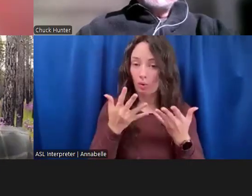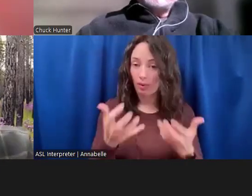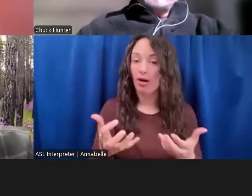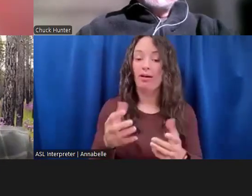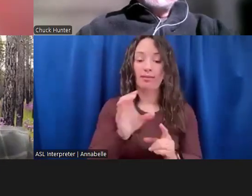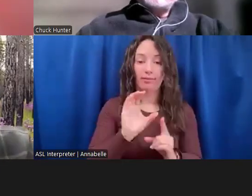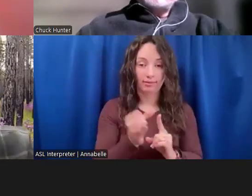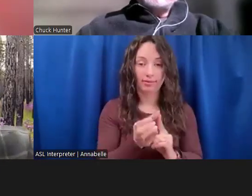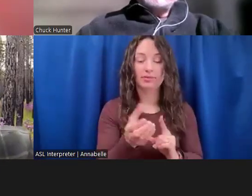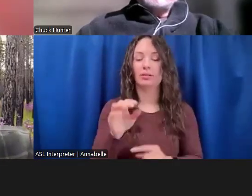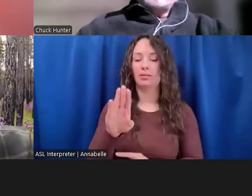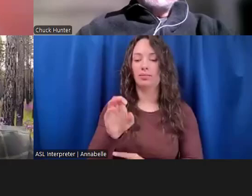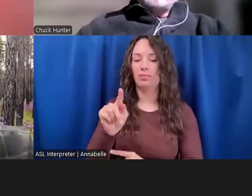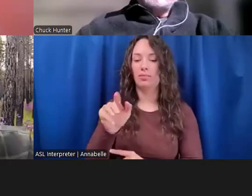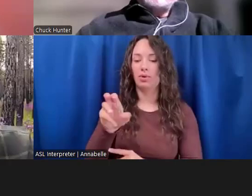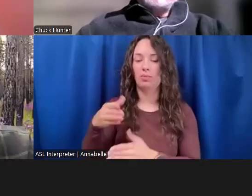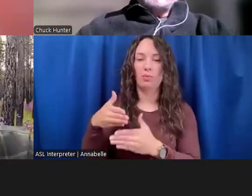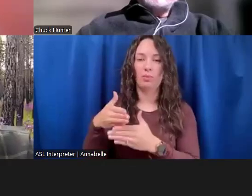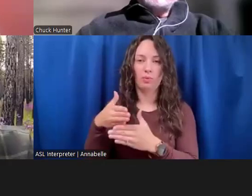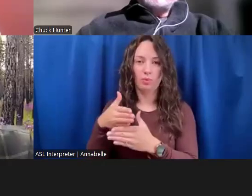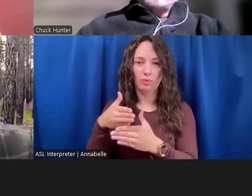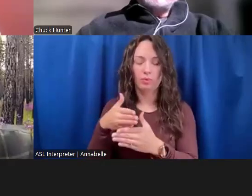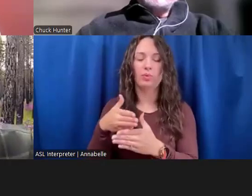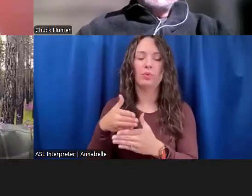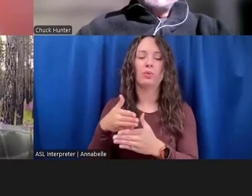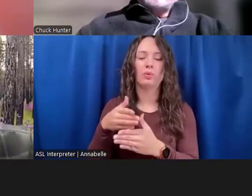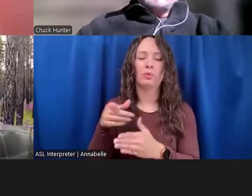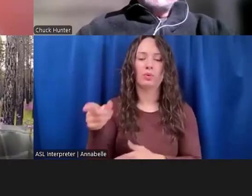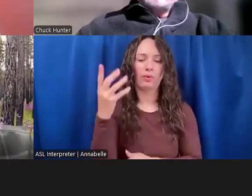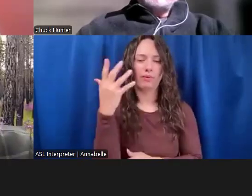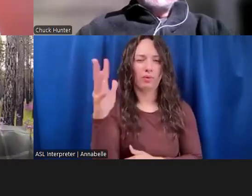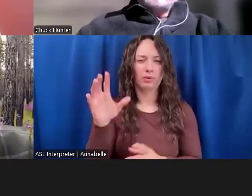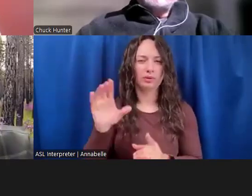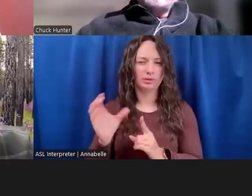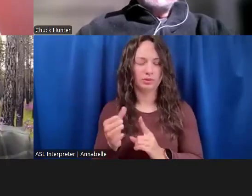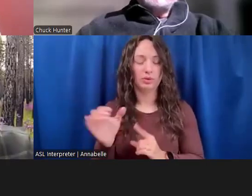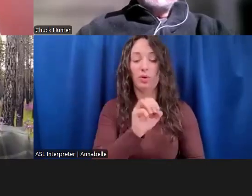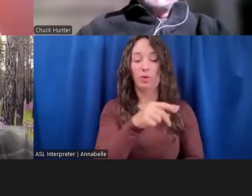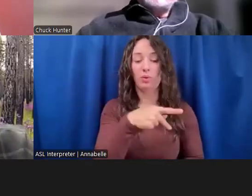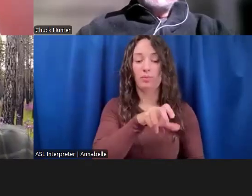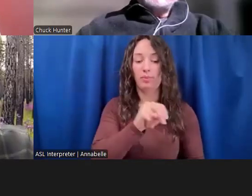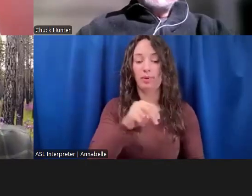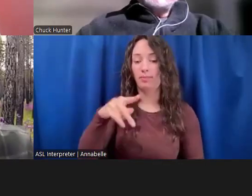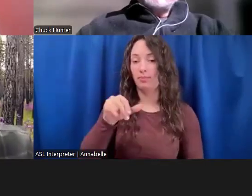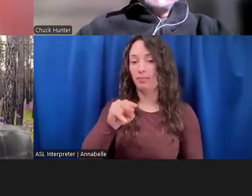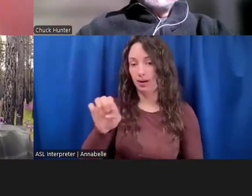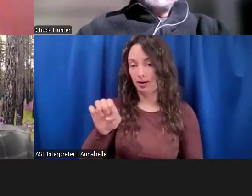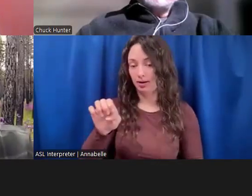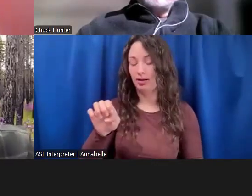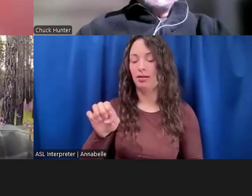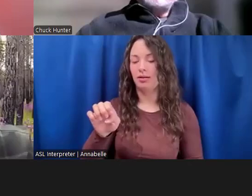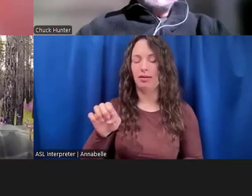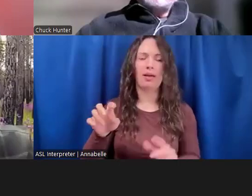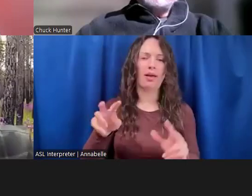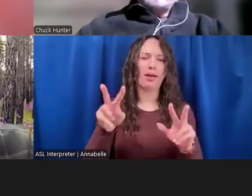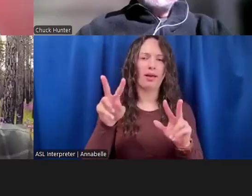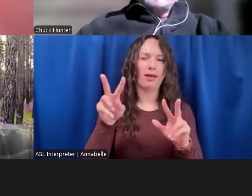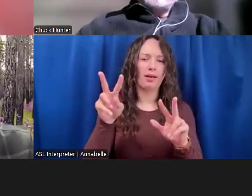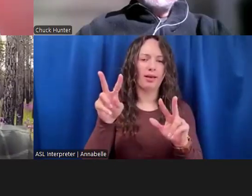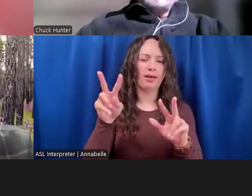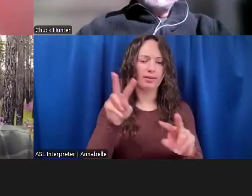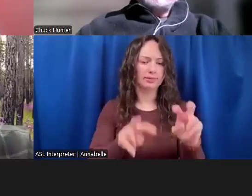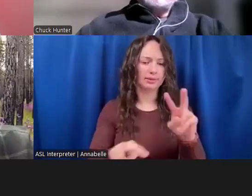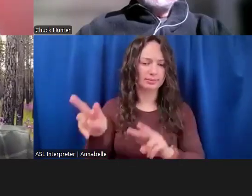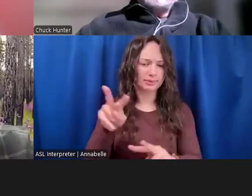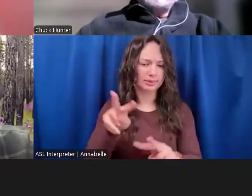also the open pan rapid assessment GAD. Are